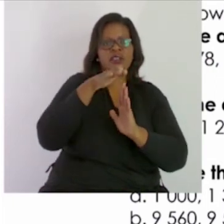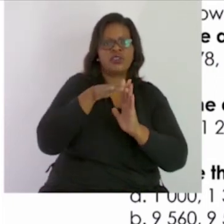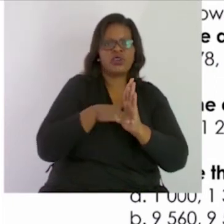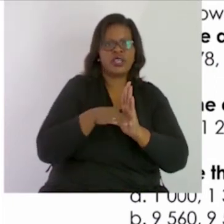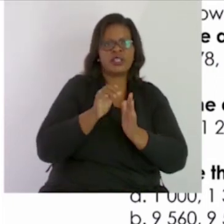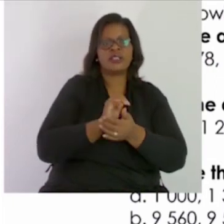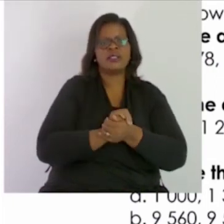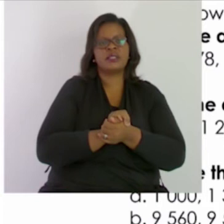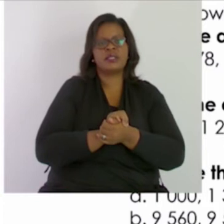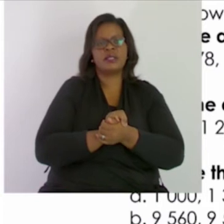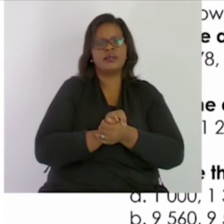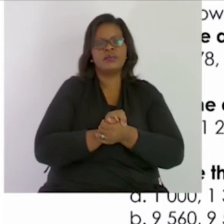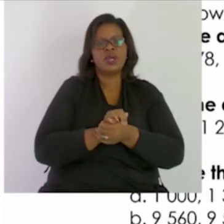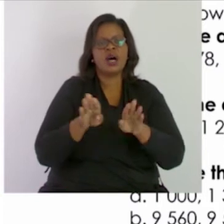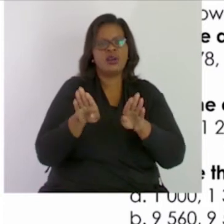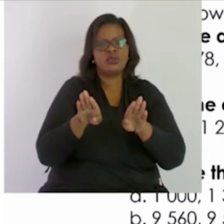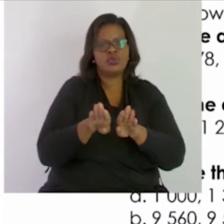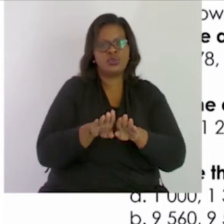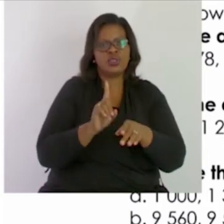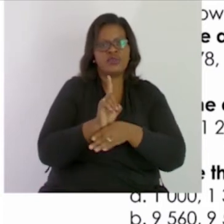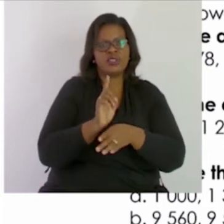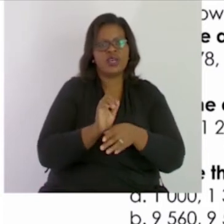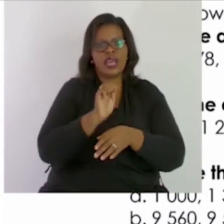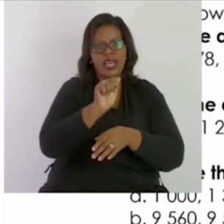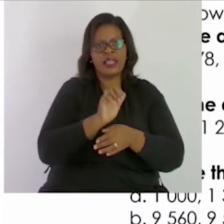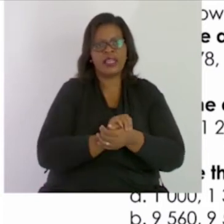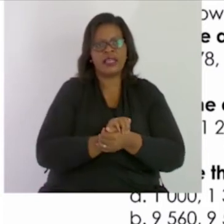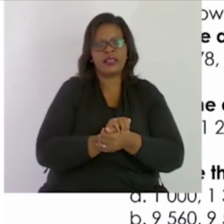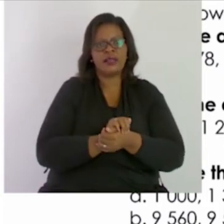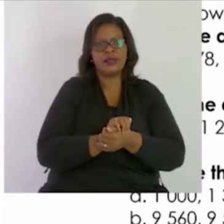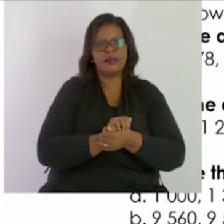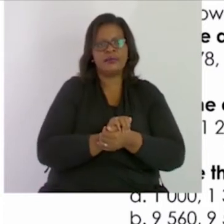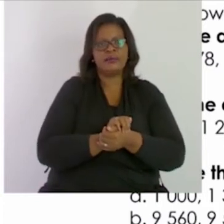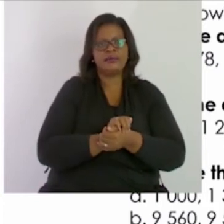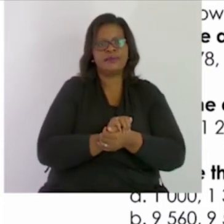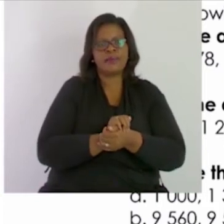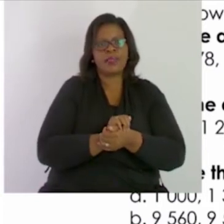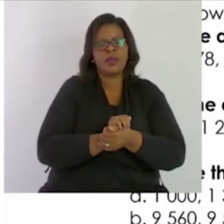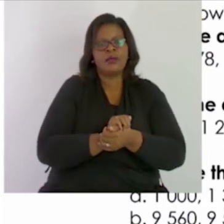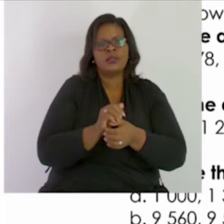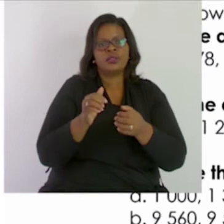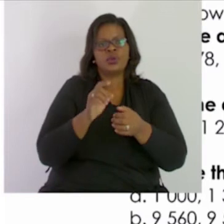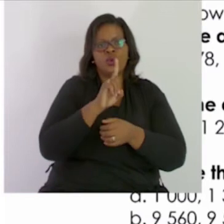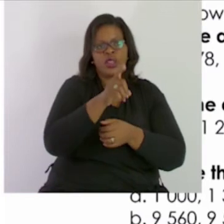I will do 3A for you. We are saying the sequence is starting at 1,000.